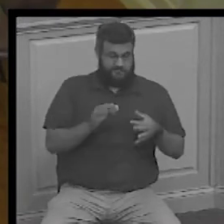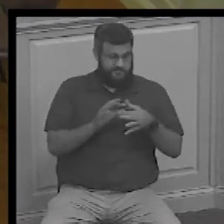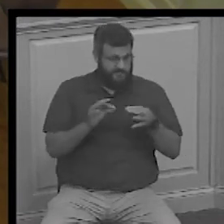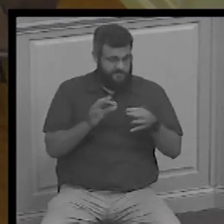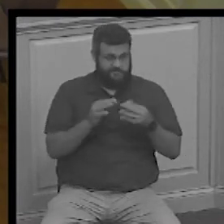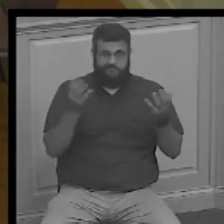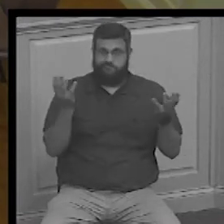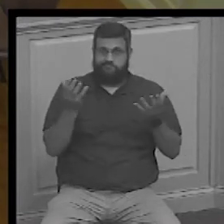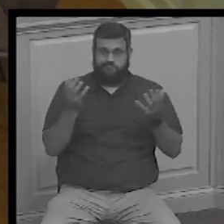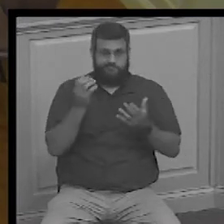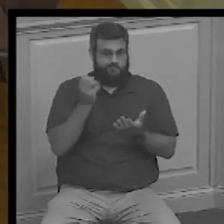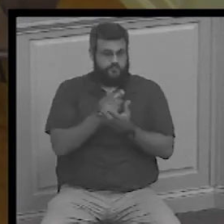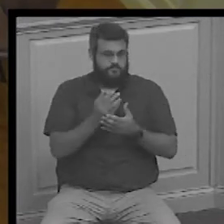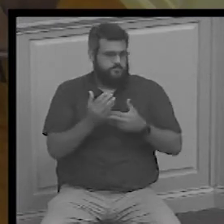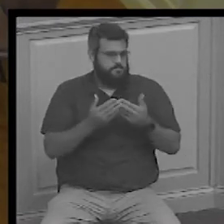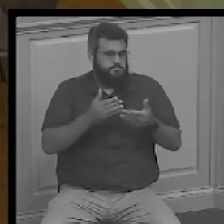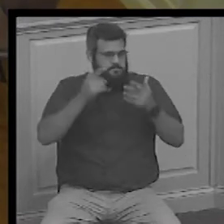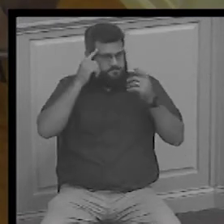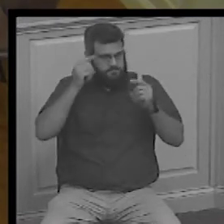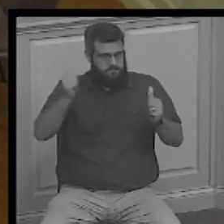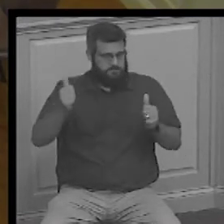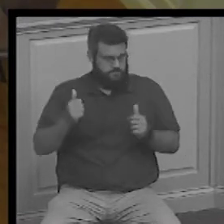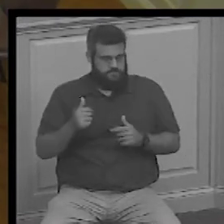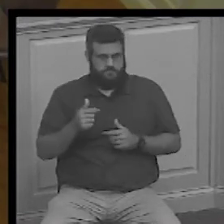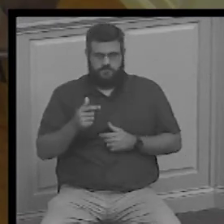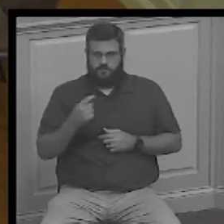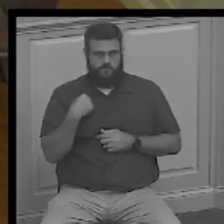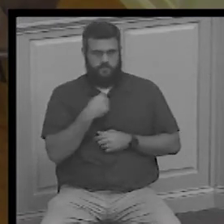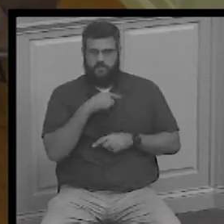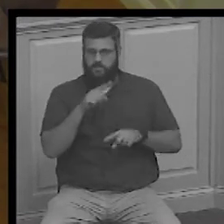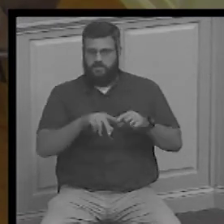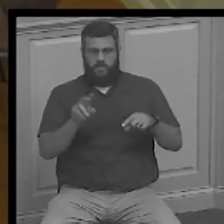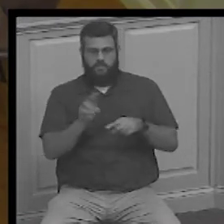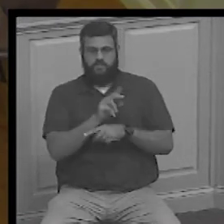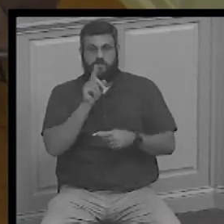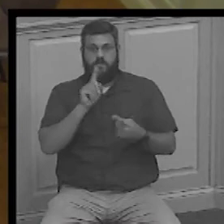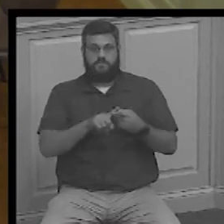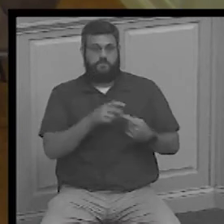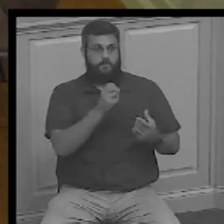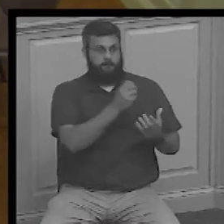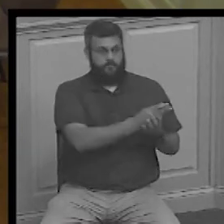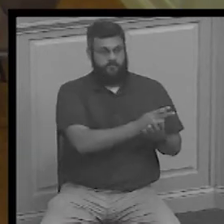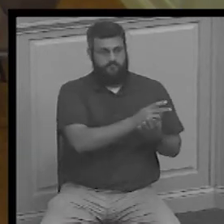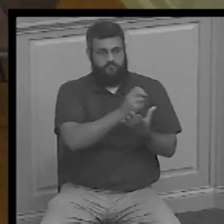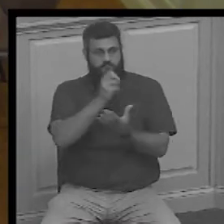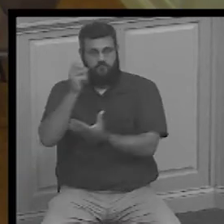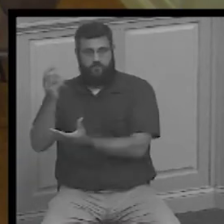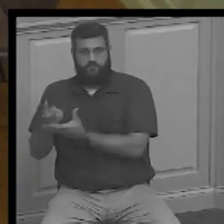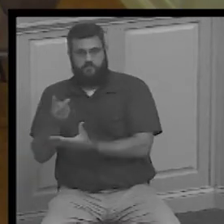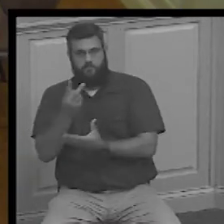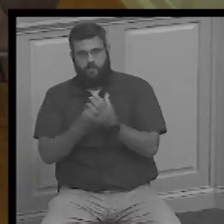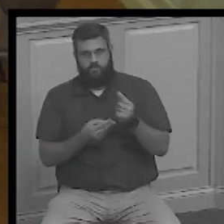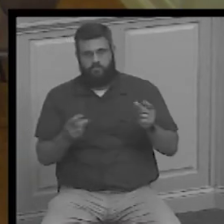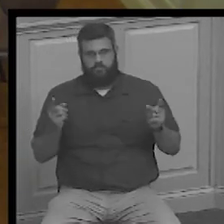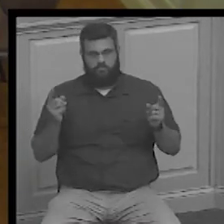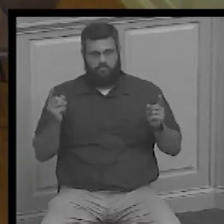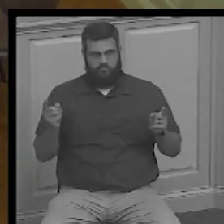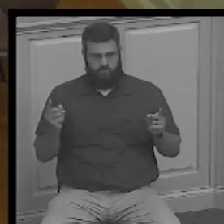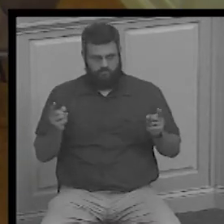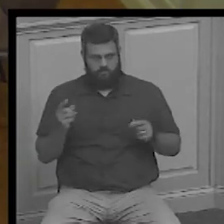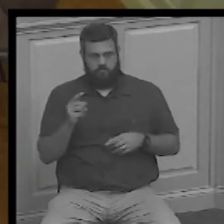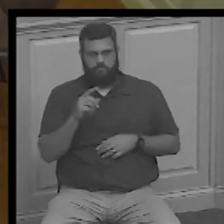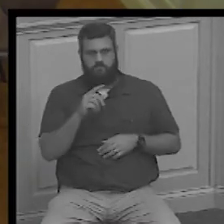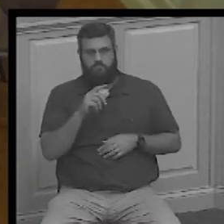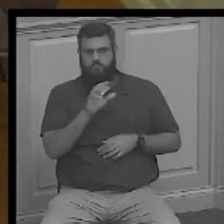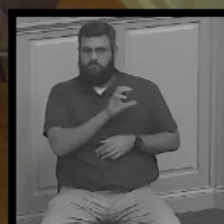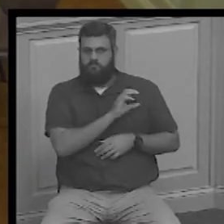and approve. So, because these are not something we can use until both bodies have approved them by ordinance. Like I said previously, I would